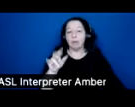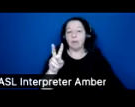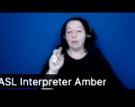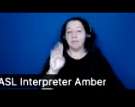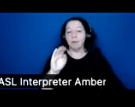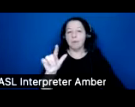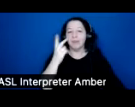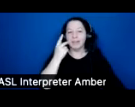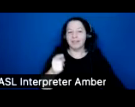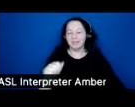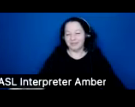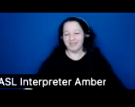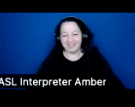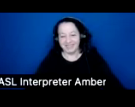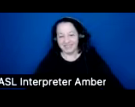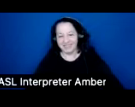Oh, wait, hold on.